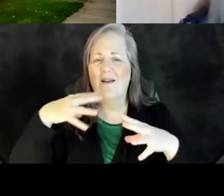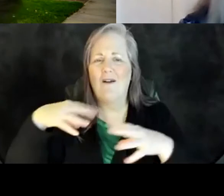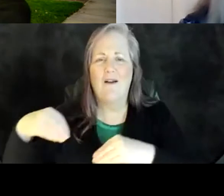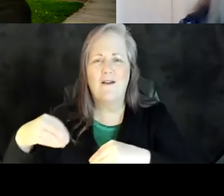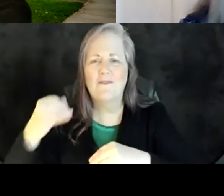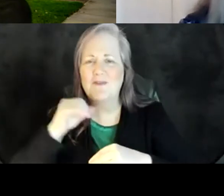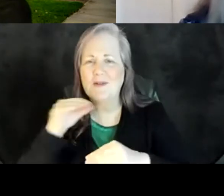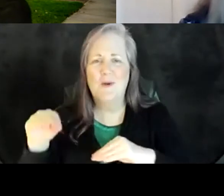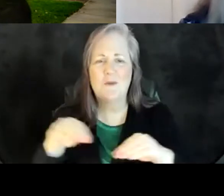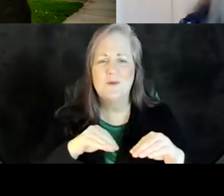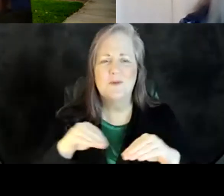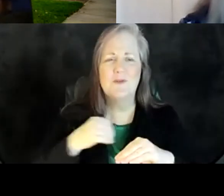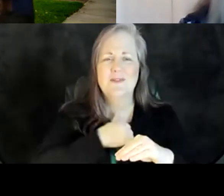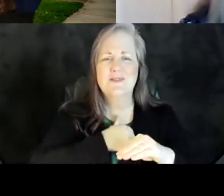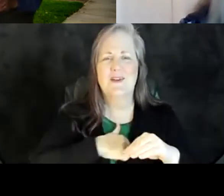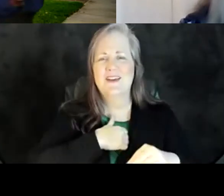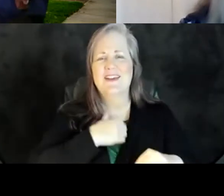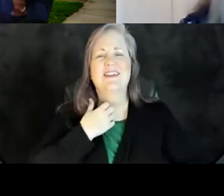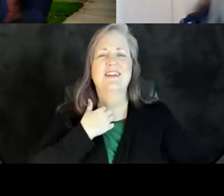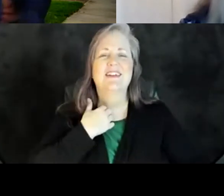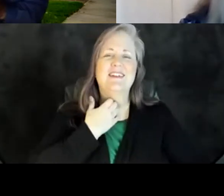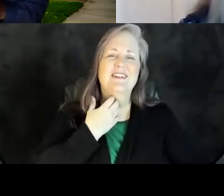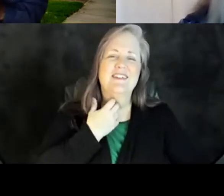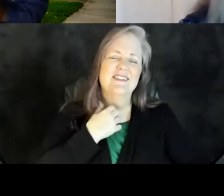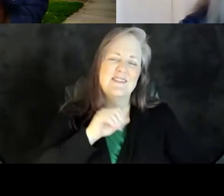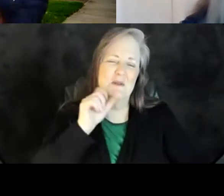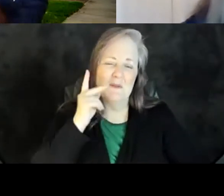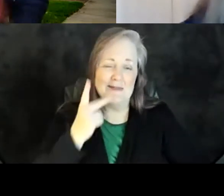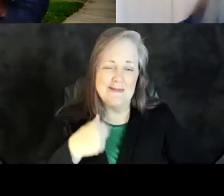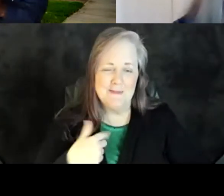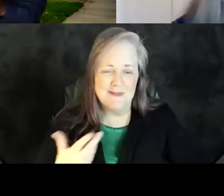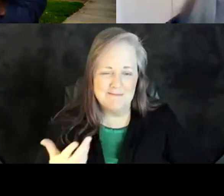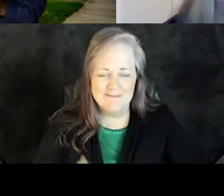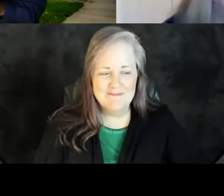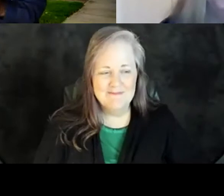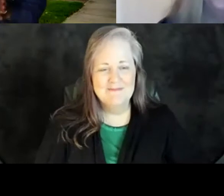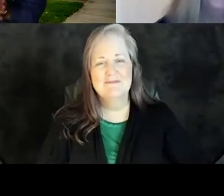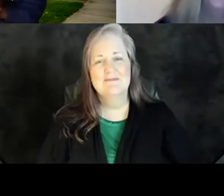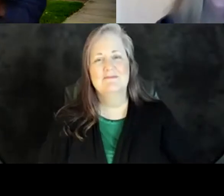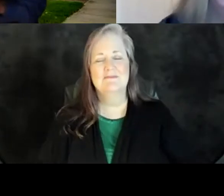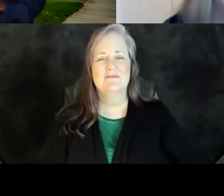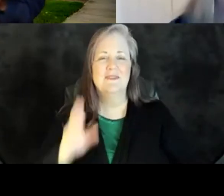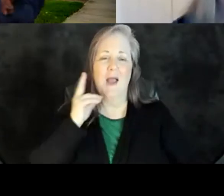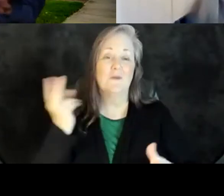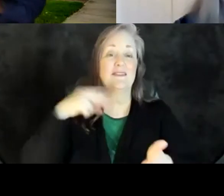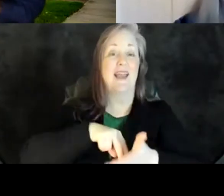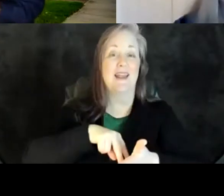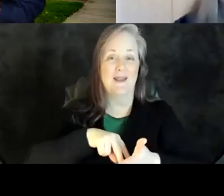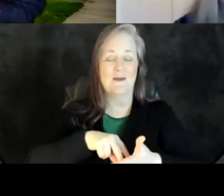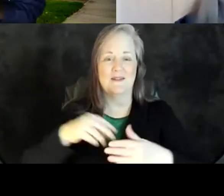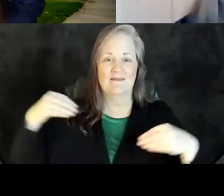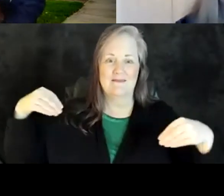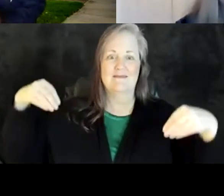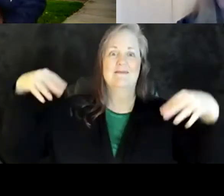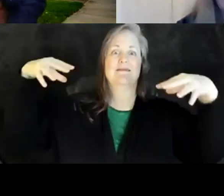don't move. I apologize, but you don't really need to see me anyhow, and I will stand up in a second and get the lights